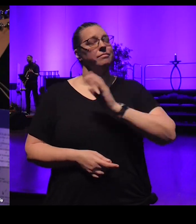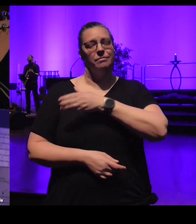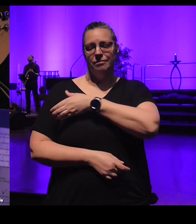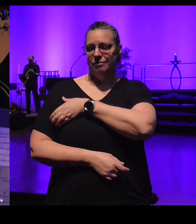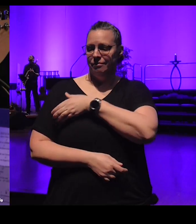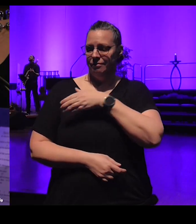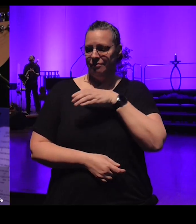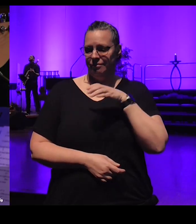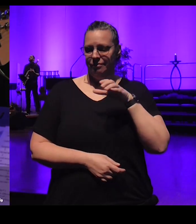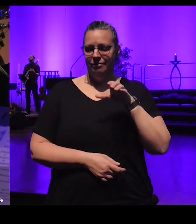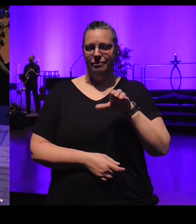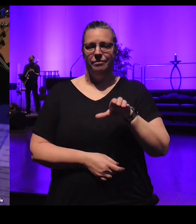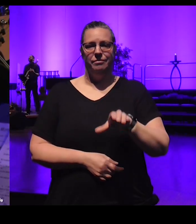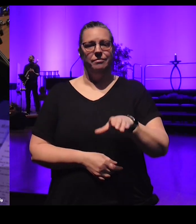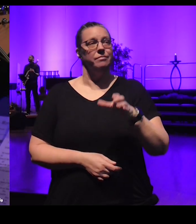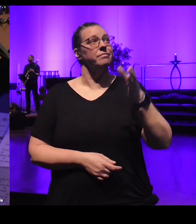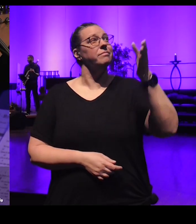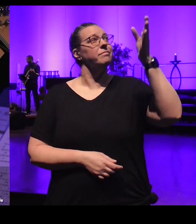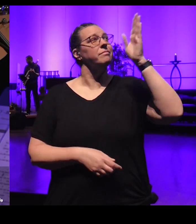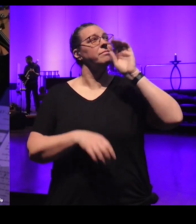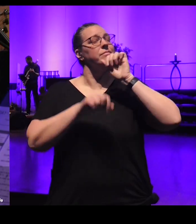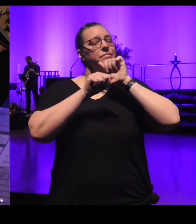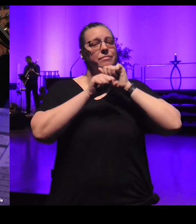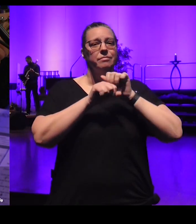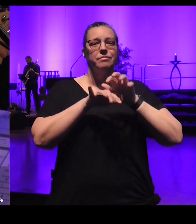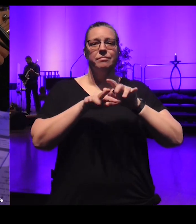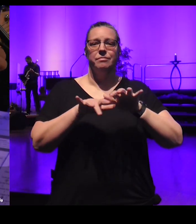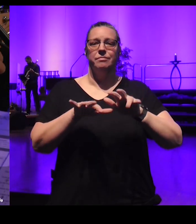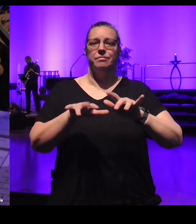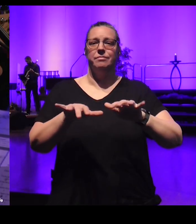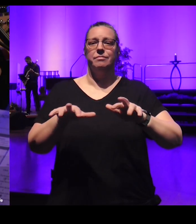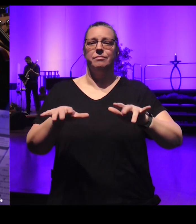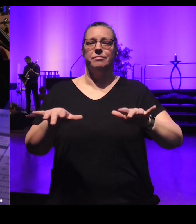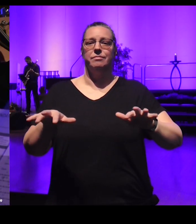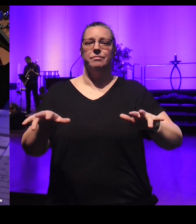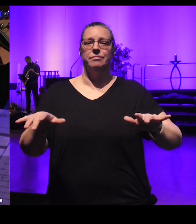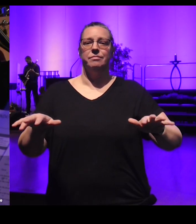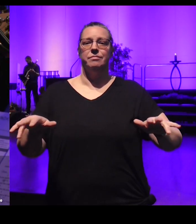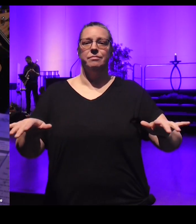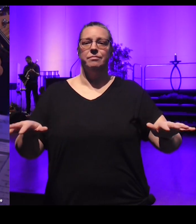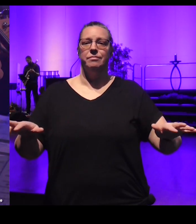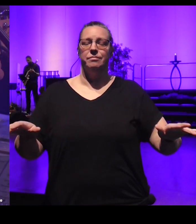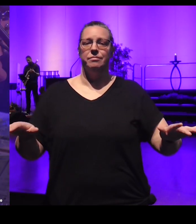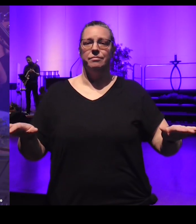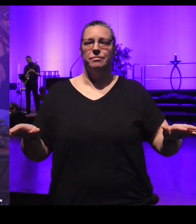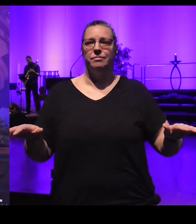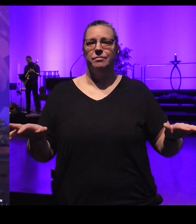feel the mighty power and the